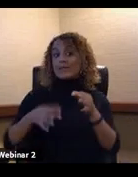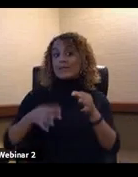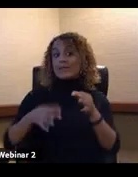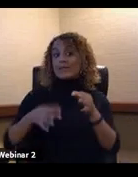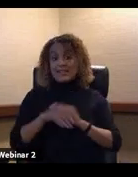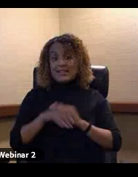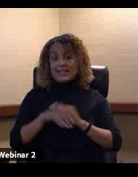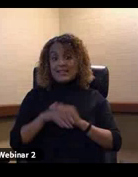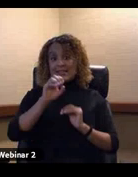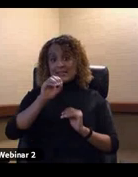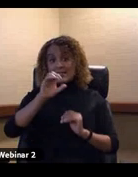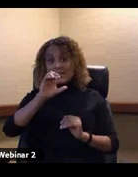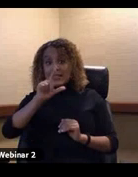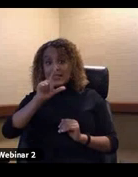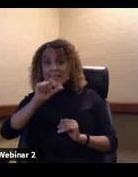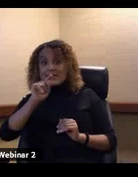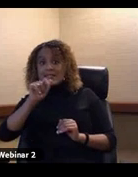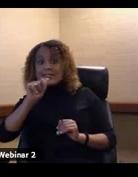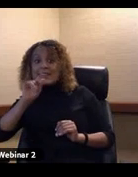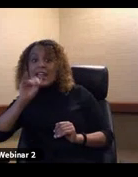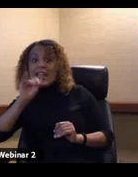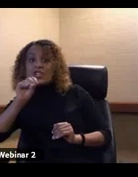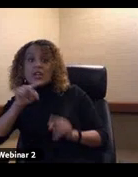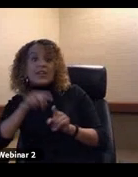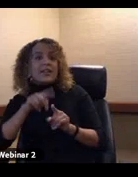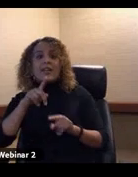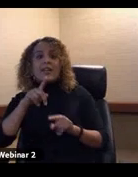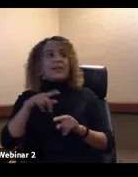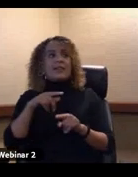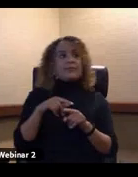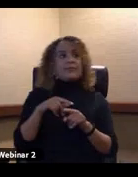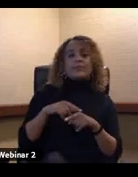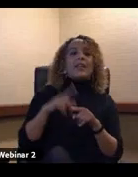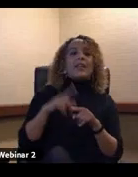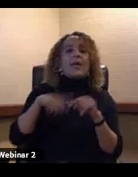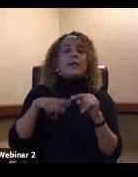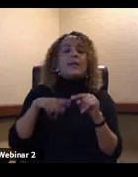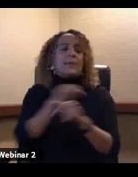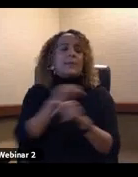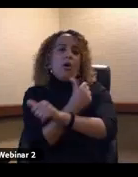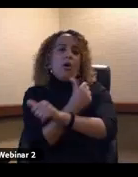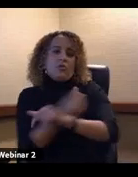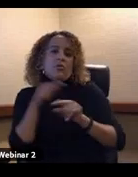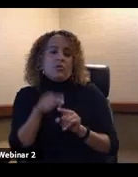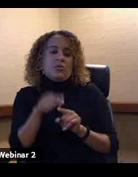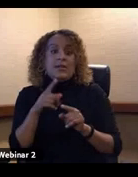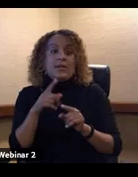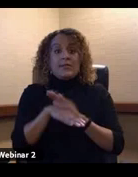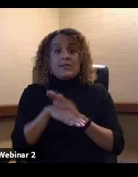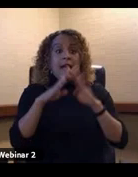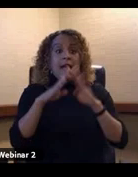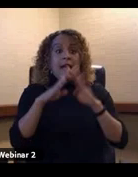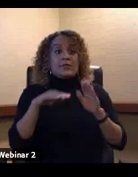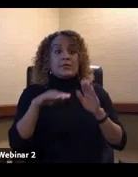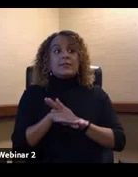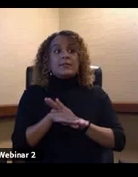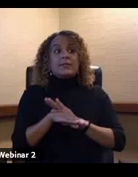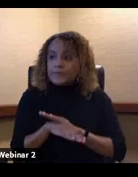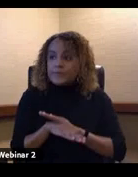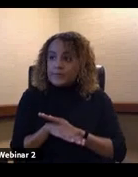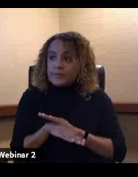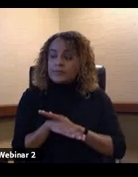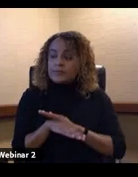4 definitions are in the solicitation and cannot be altered. A deaf program that's housed within a mainstream